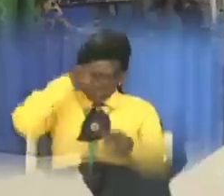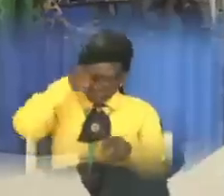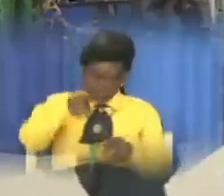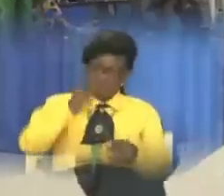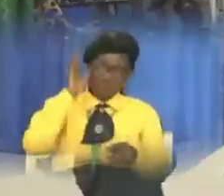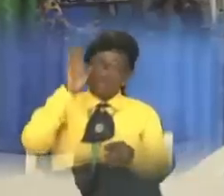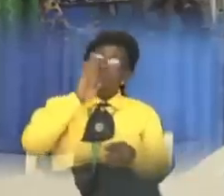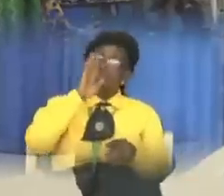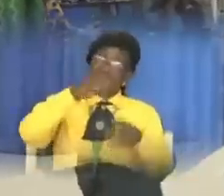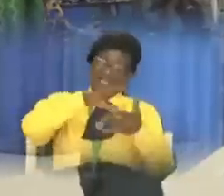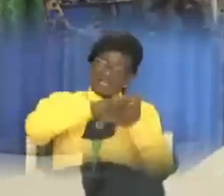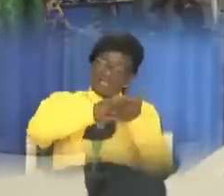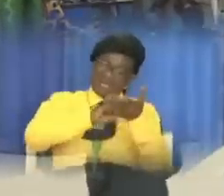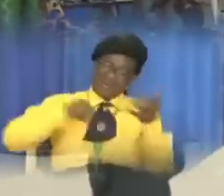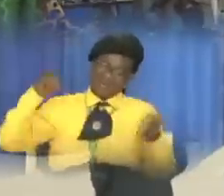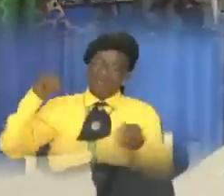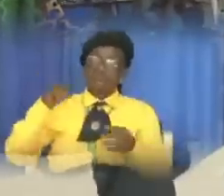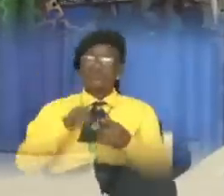Jesus' name.